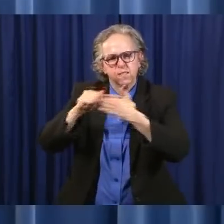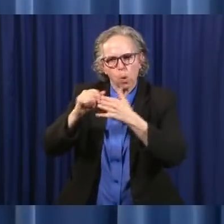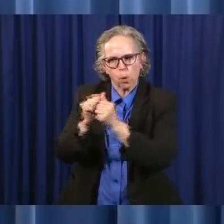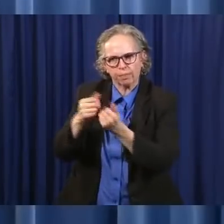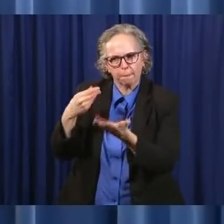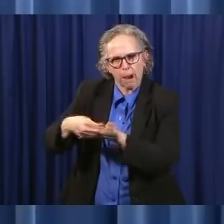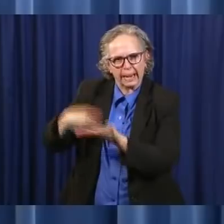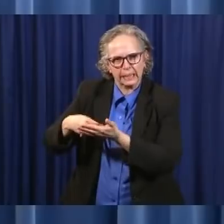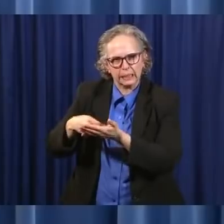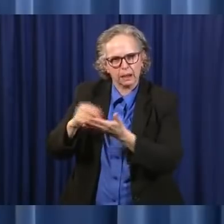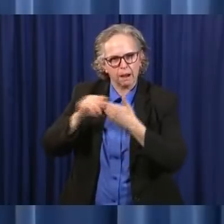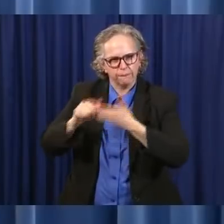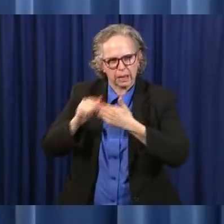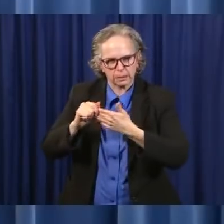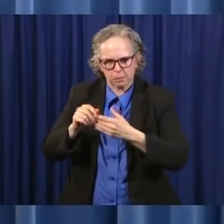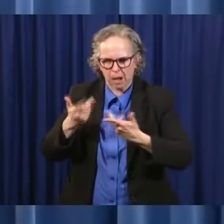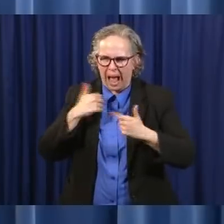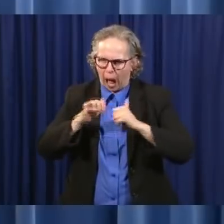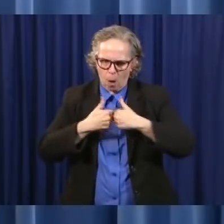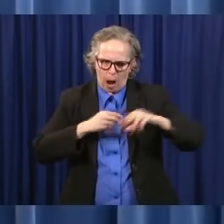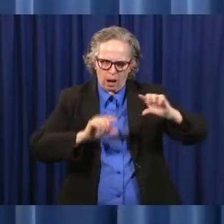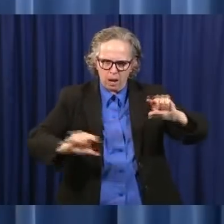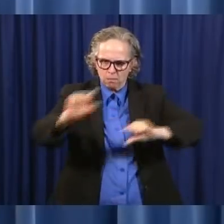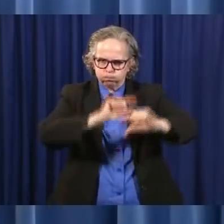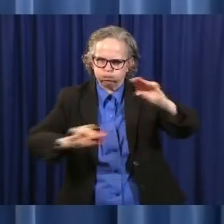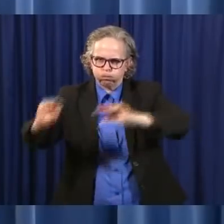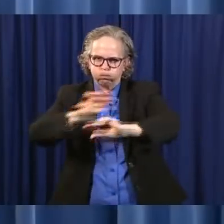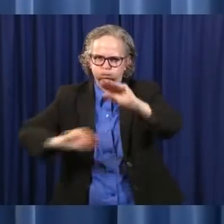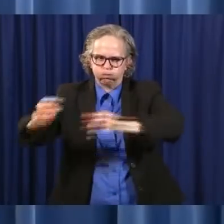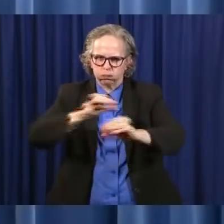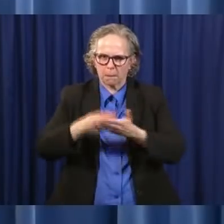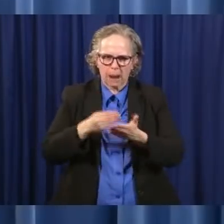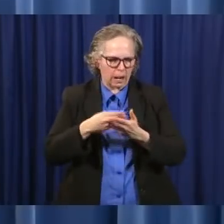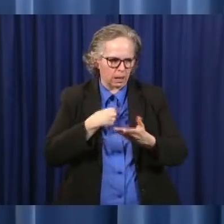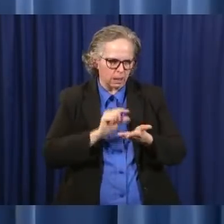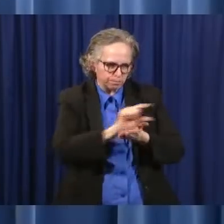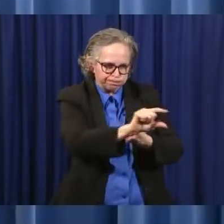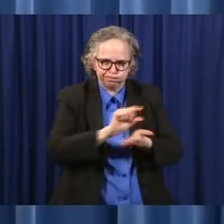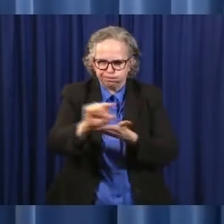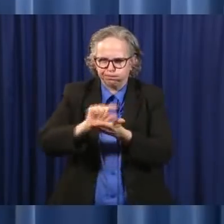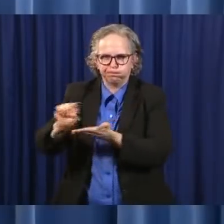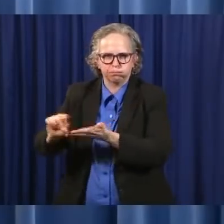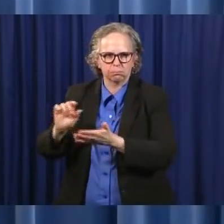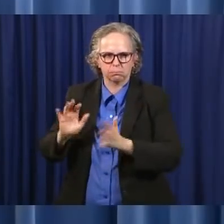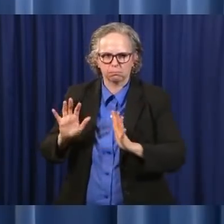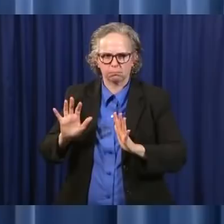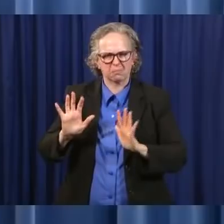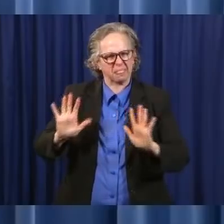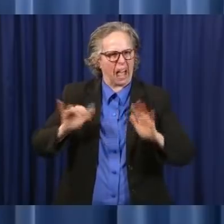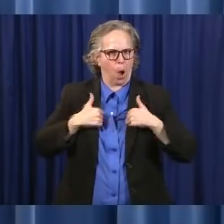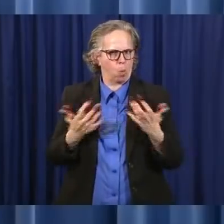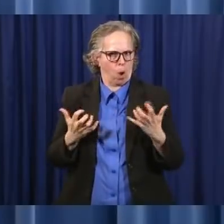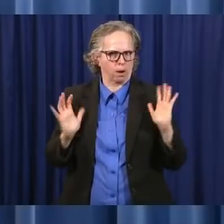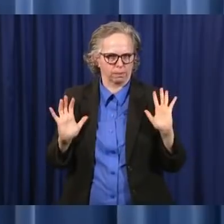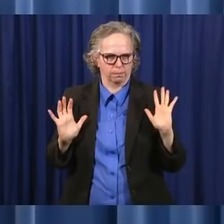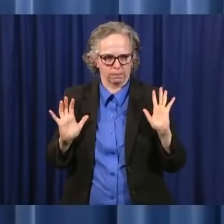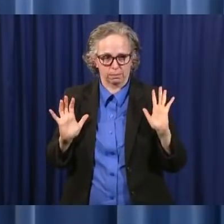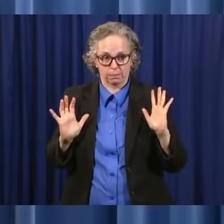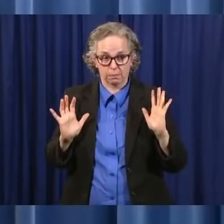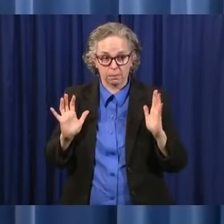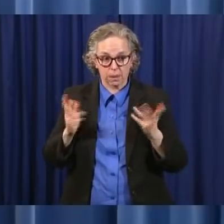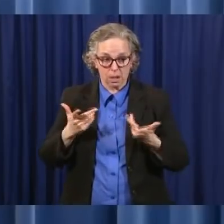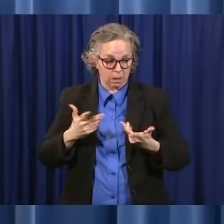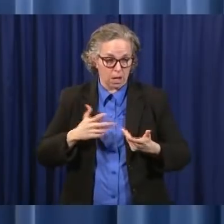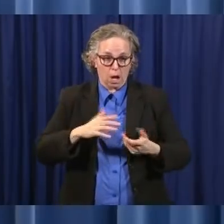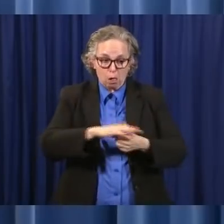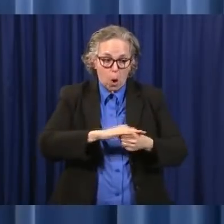can move this money around and cover different holes. And these are things that are basics. And the local government has the same problem.